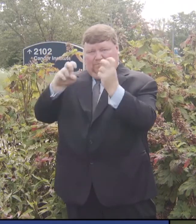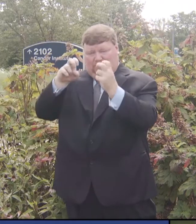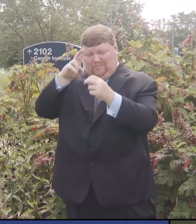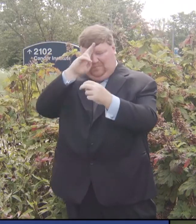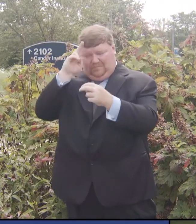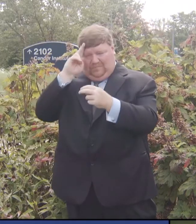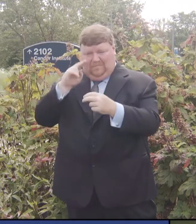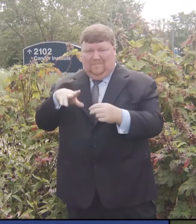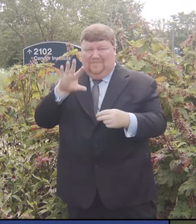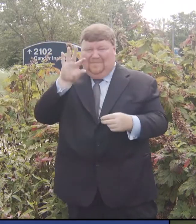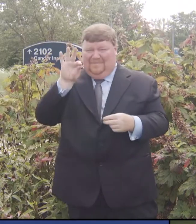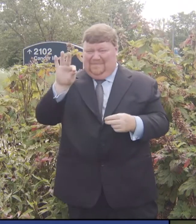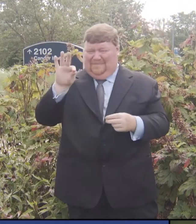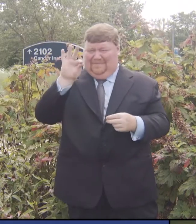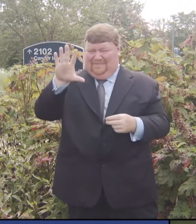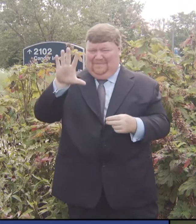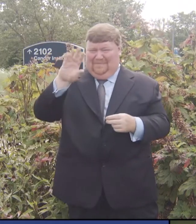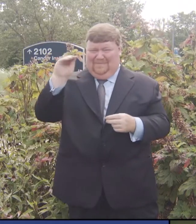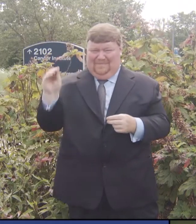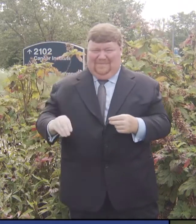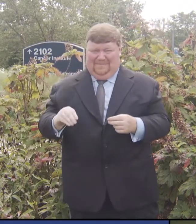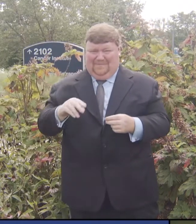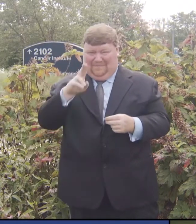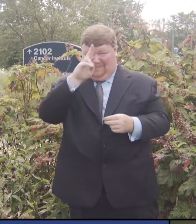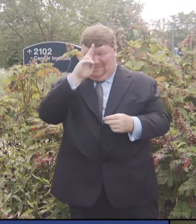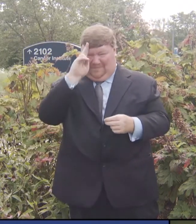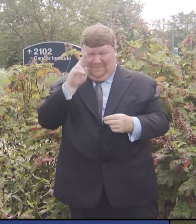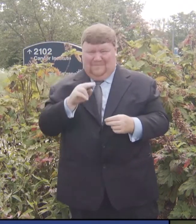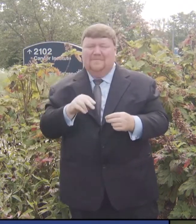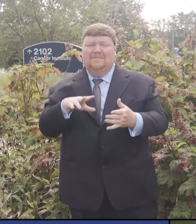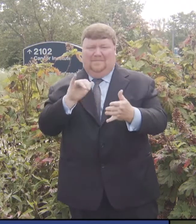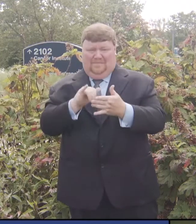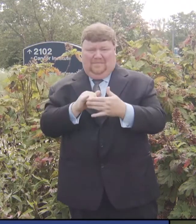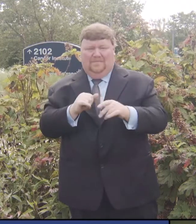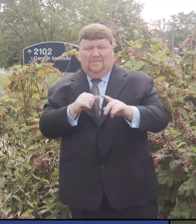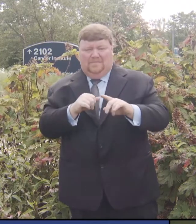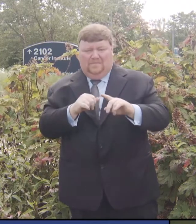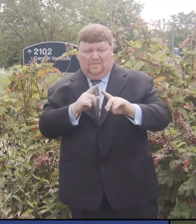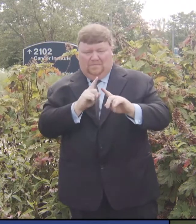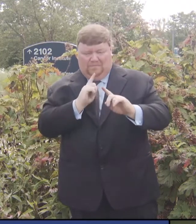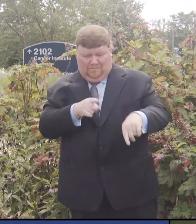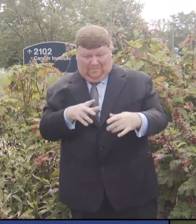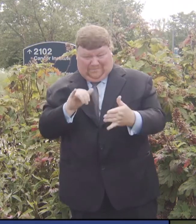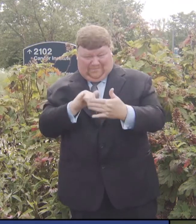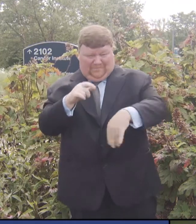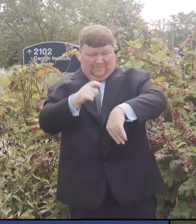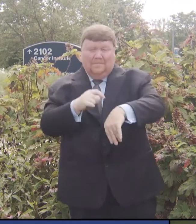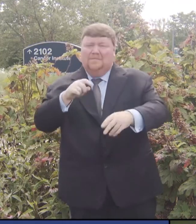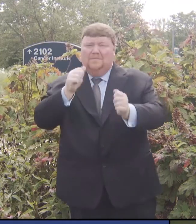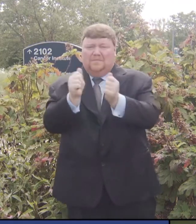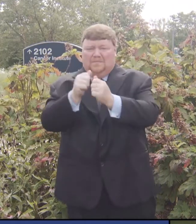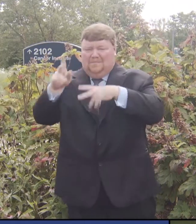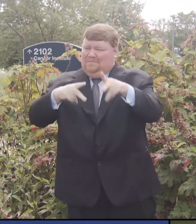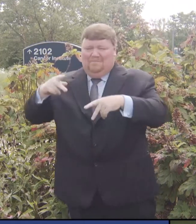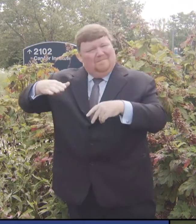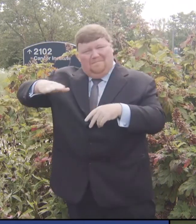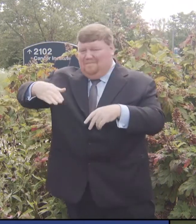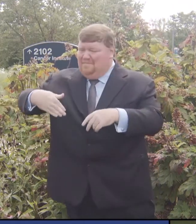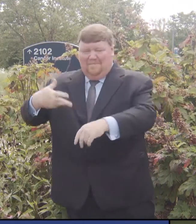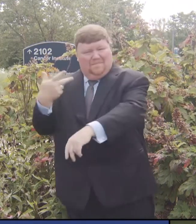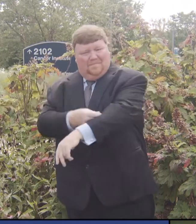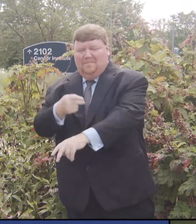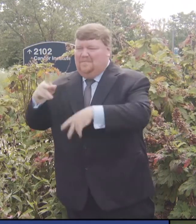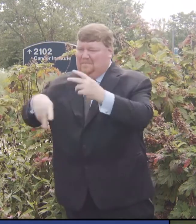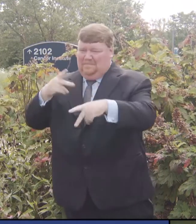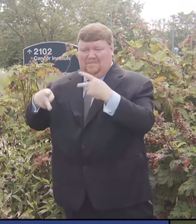that 95% of hospitalizations reported during this time were in unvaccinated or not fully